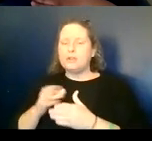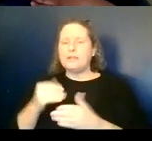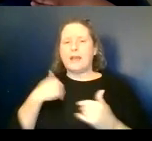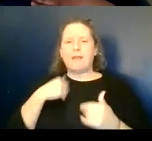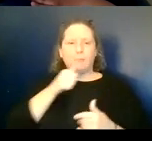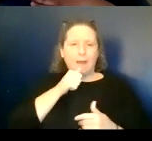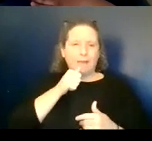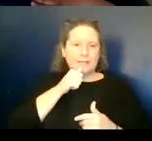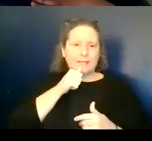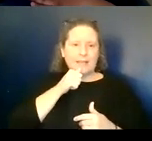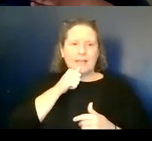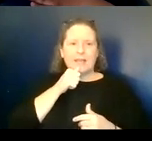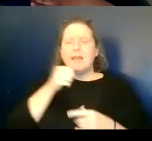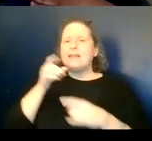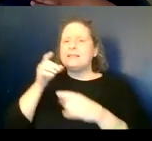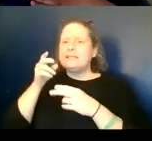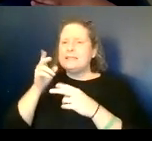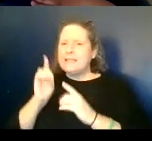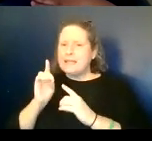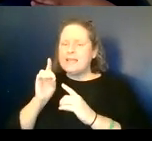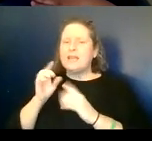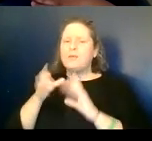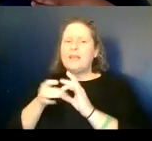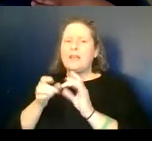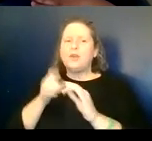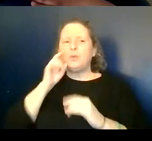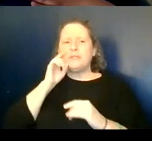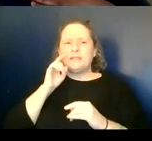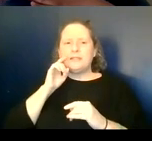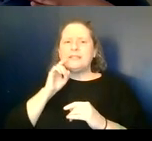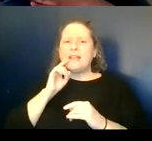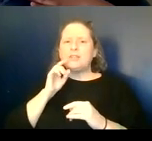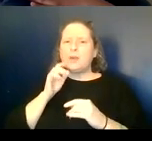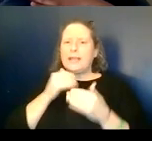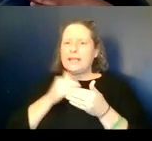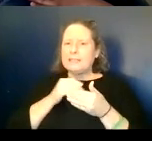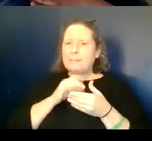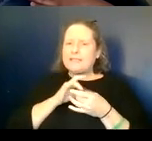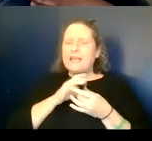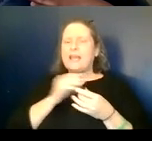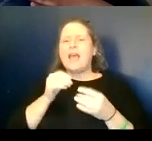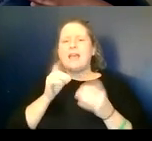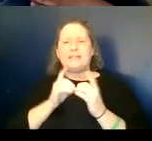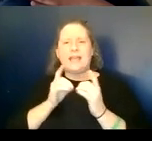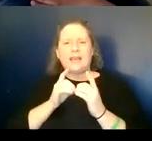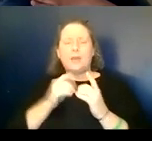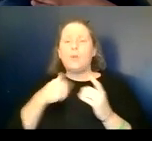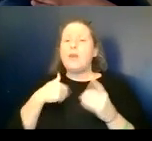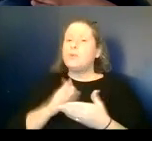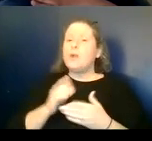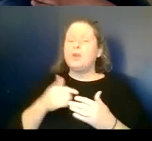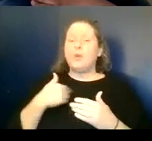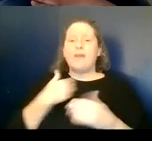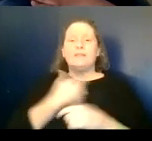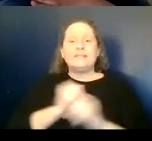related to dating and sexual intimacy. We have the right to have safe and pleasurable sexual experiences in